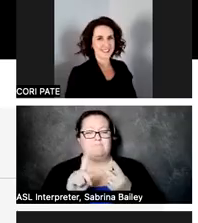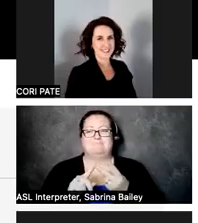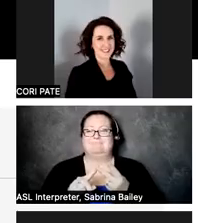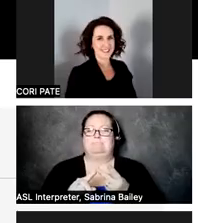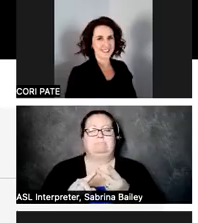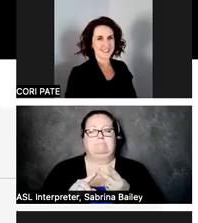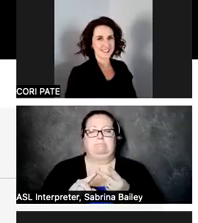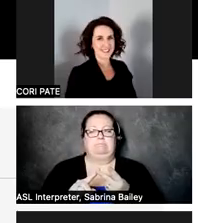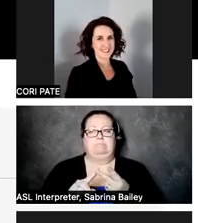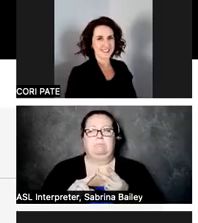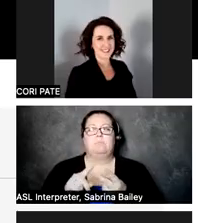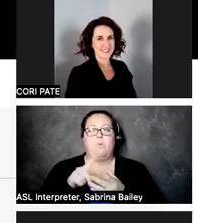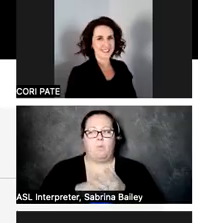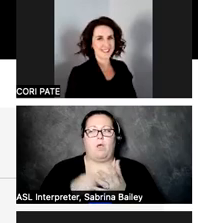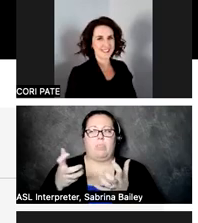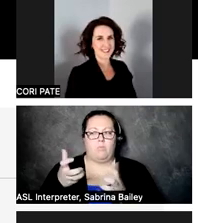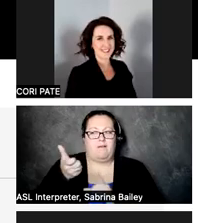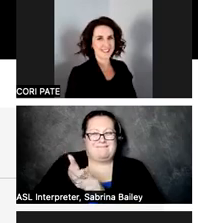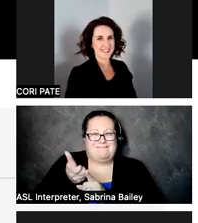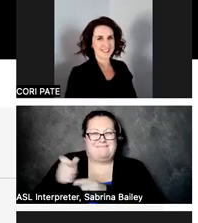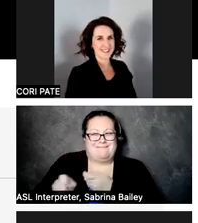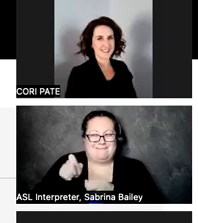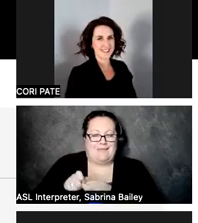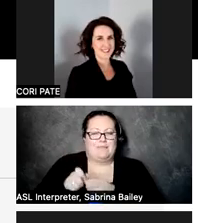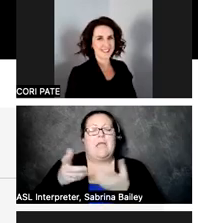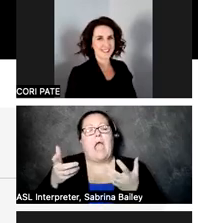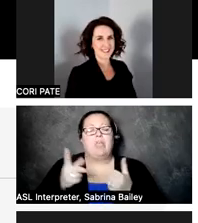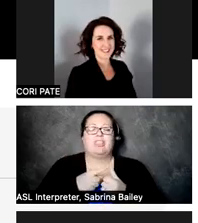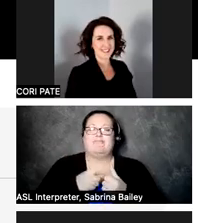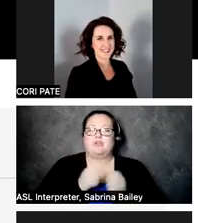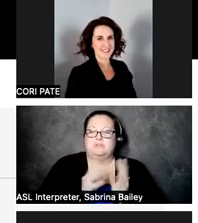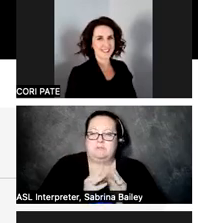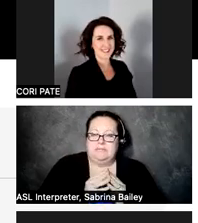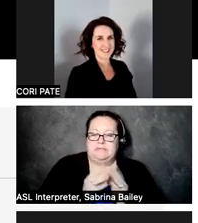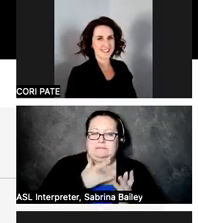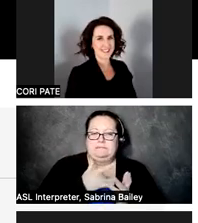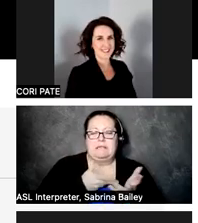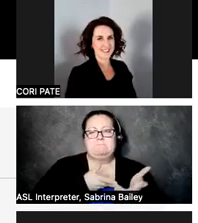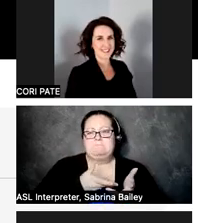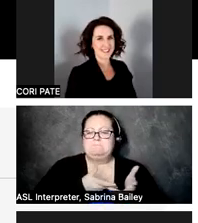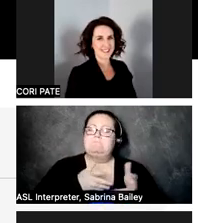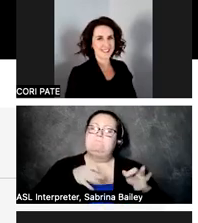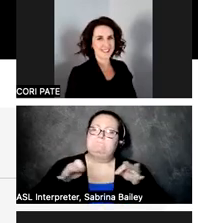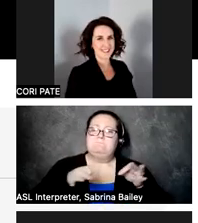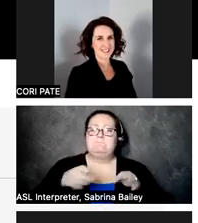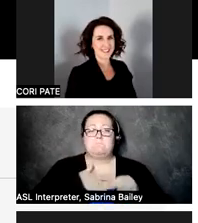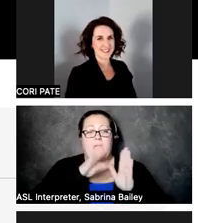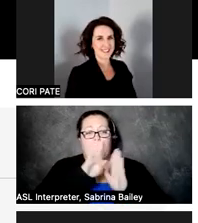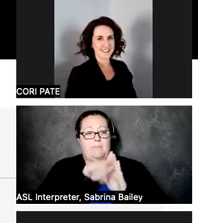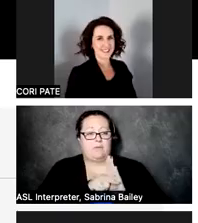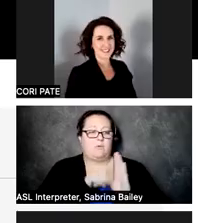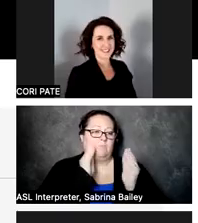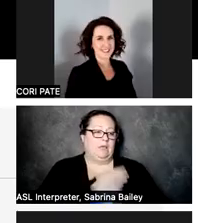the way they want them to have it. And so the first meeting is usually more of a, I have my information,